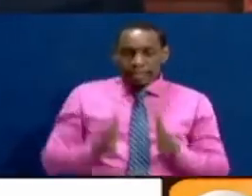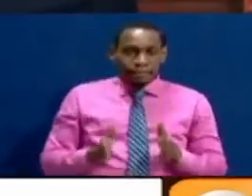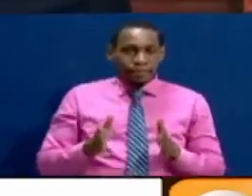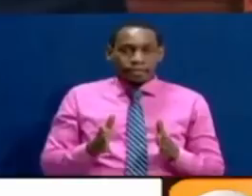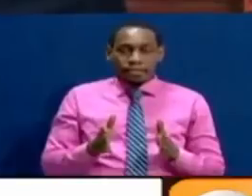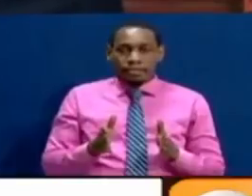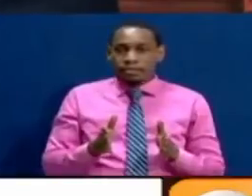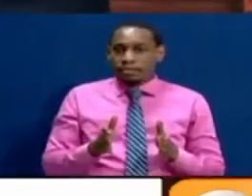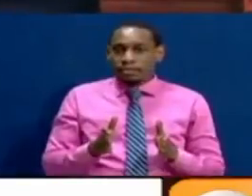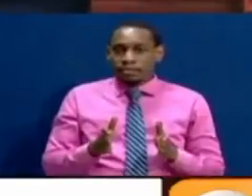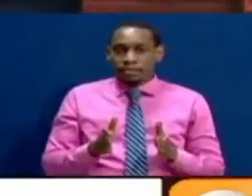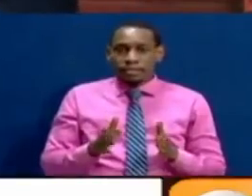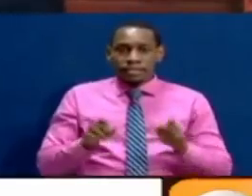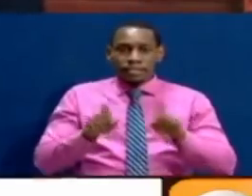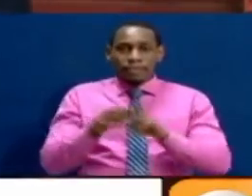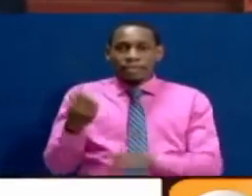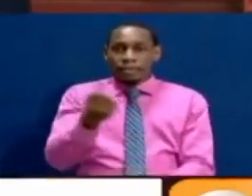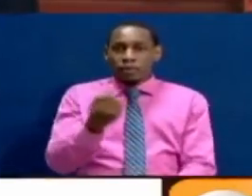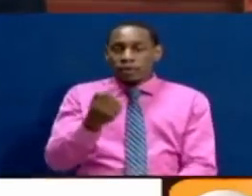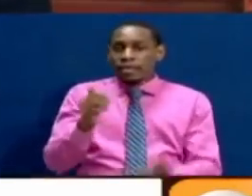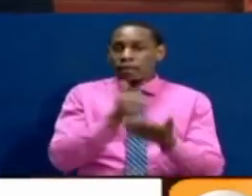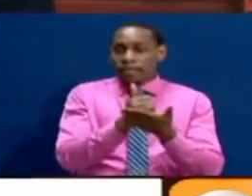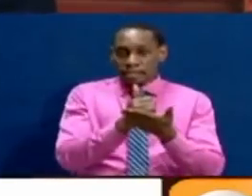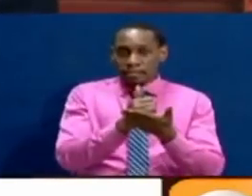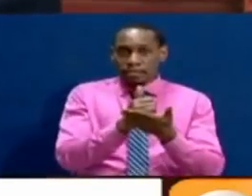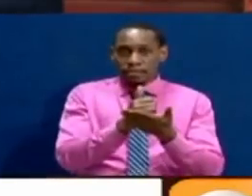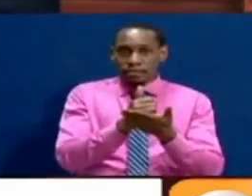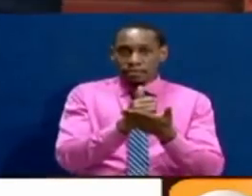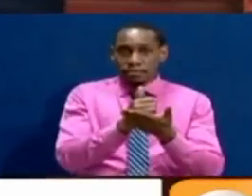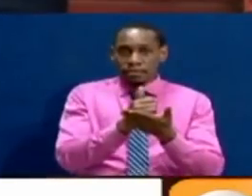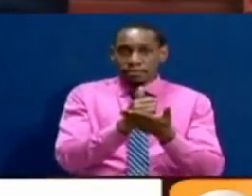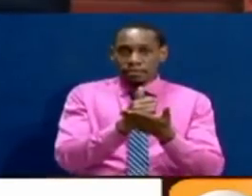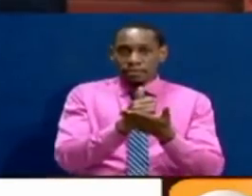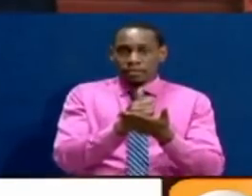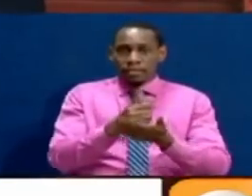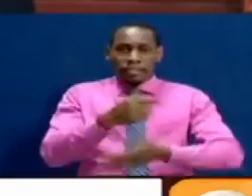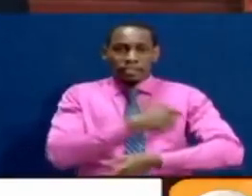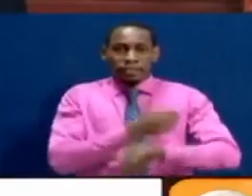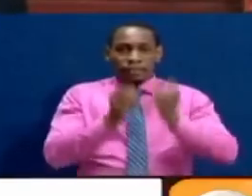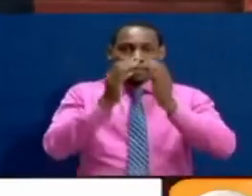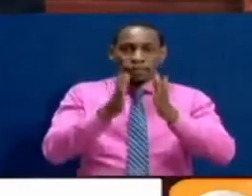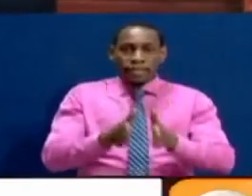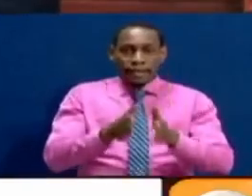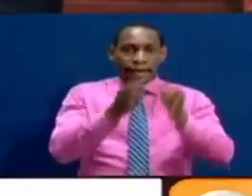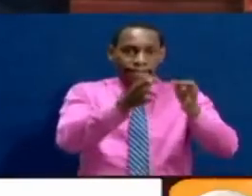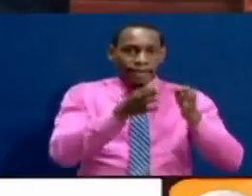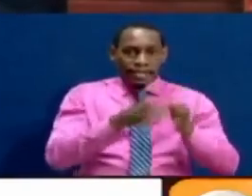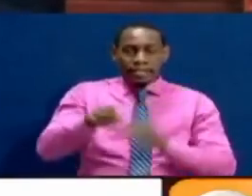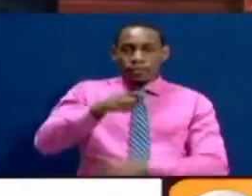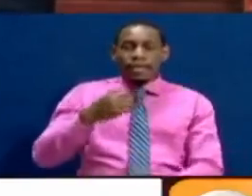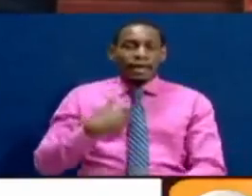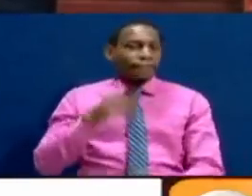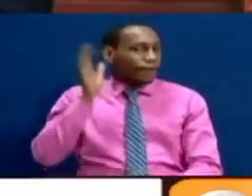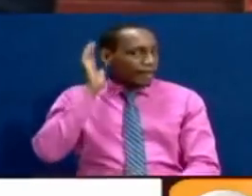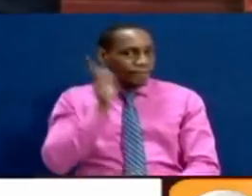about 3 years, and only in the office of the chief officer finance, we have